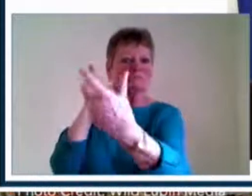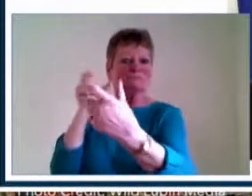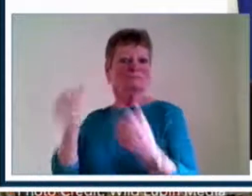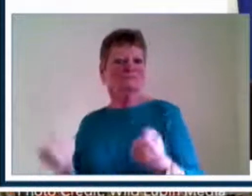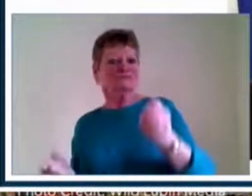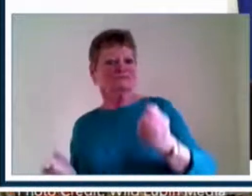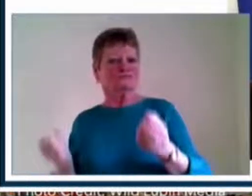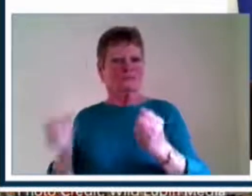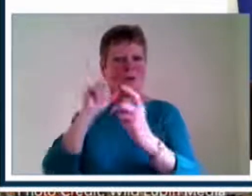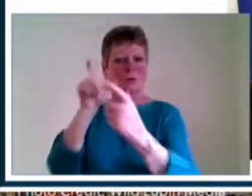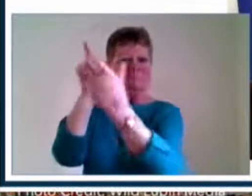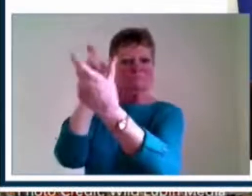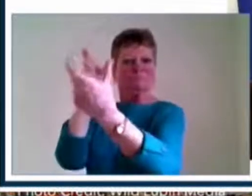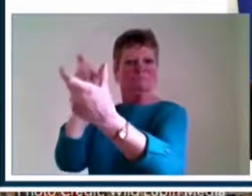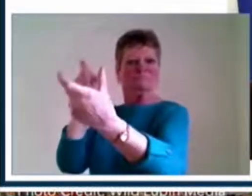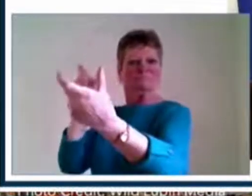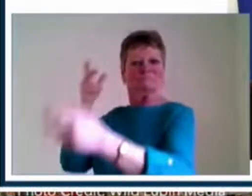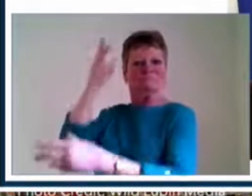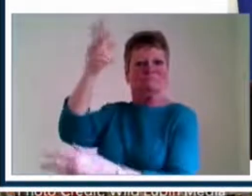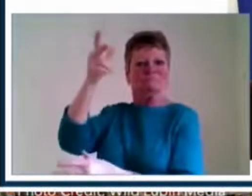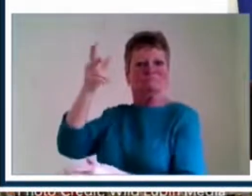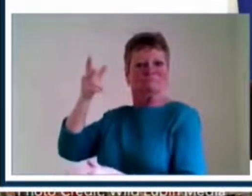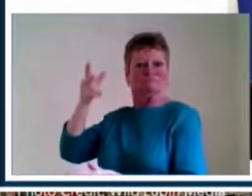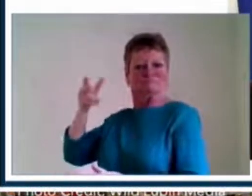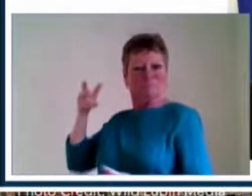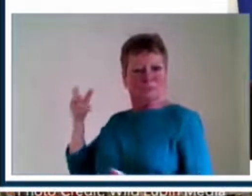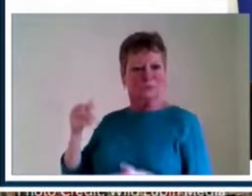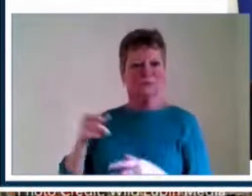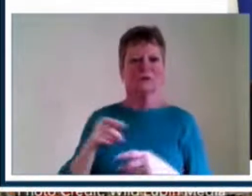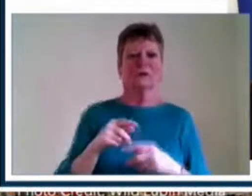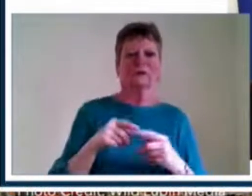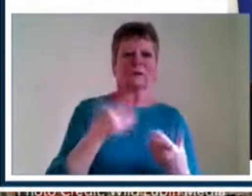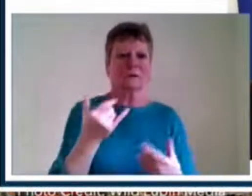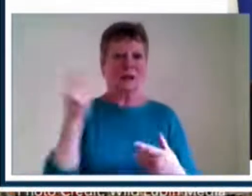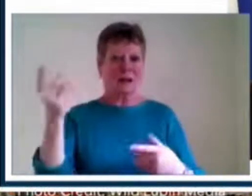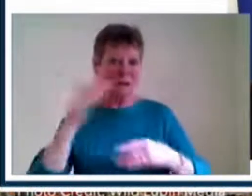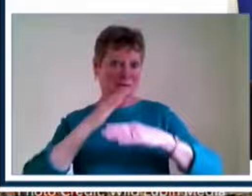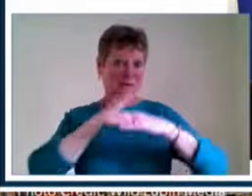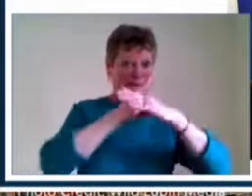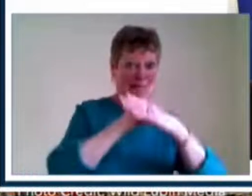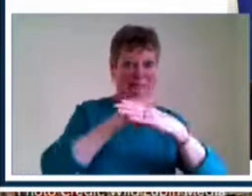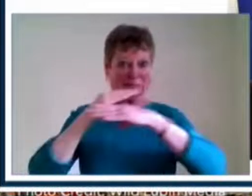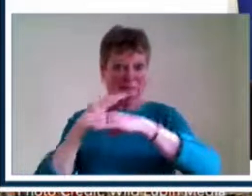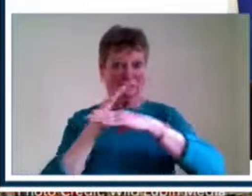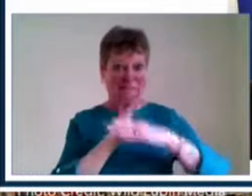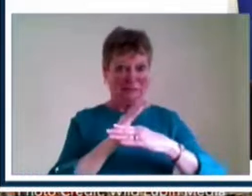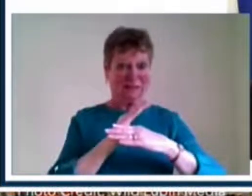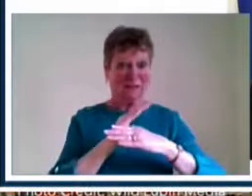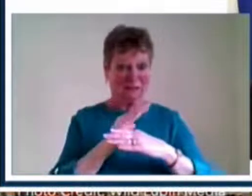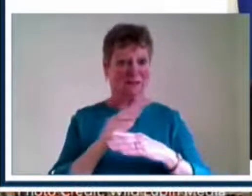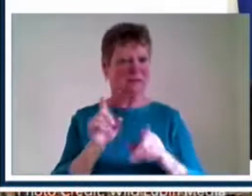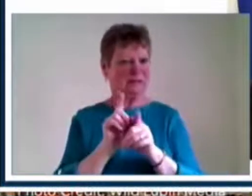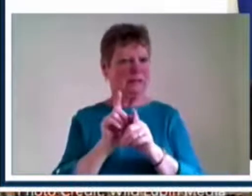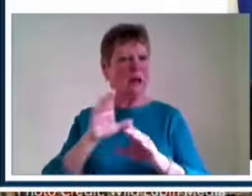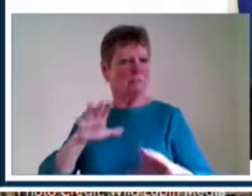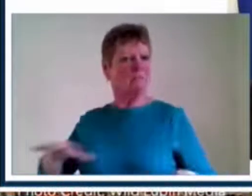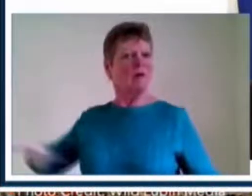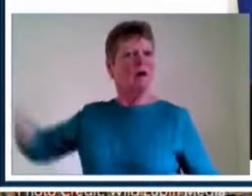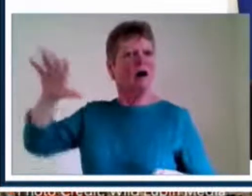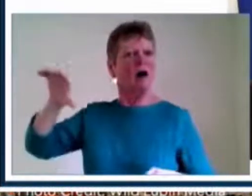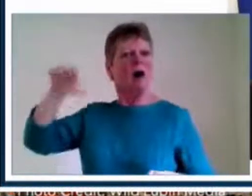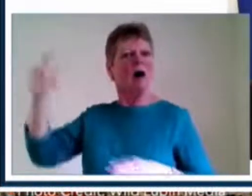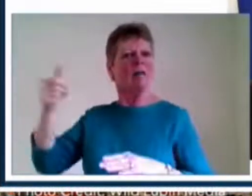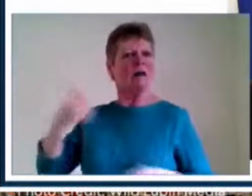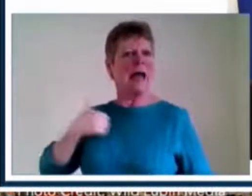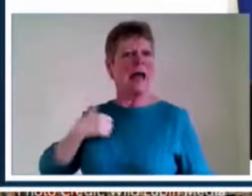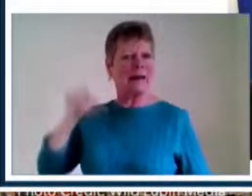Are you surprised or discouraged by these rallies and the blockades that are happening, not just in this province, but right across the country? Yeah, I